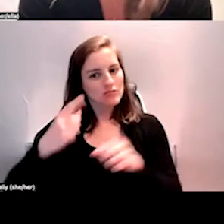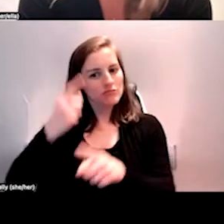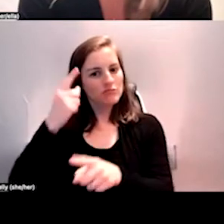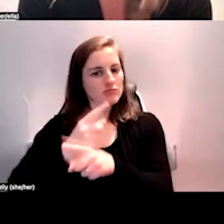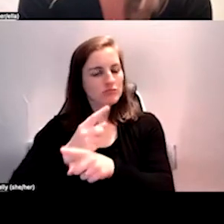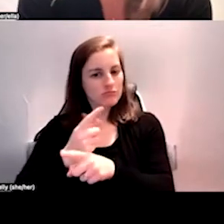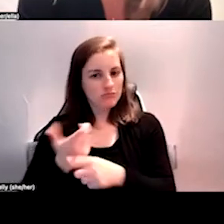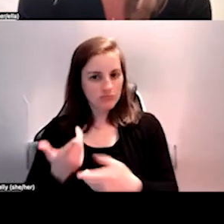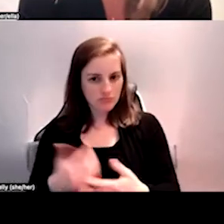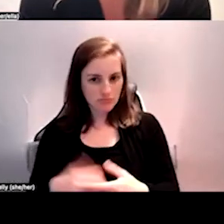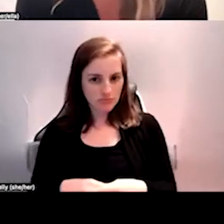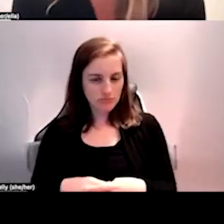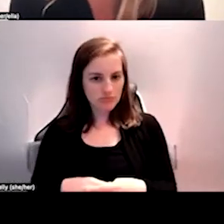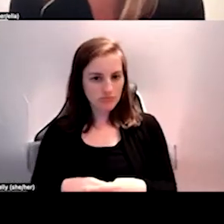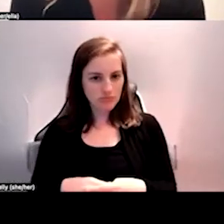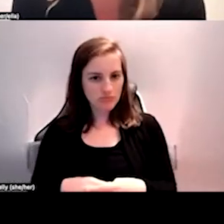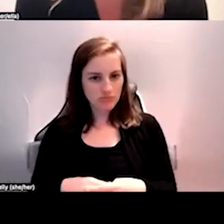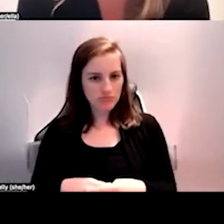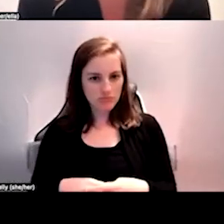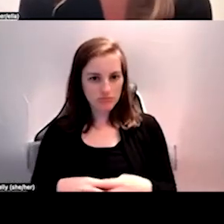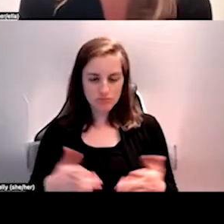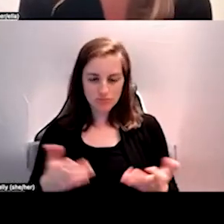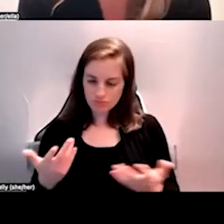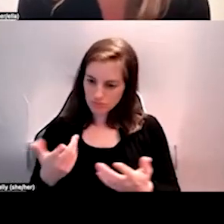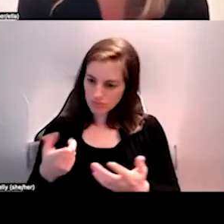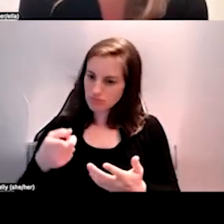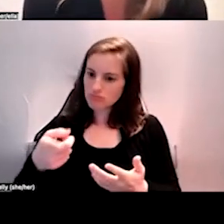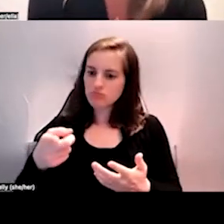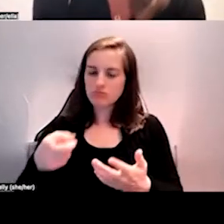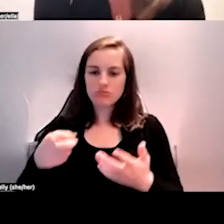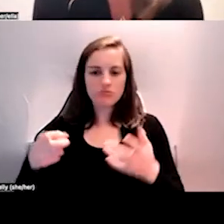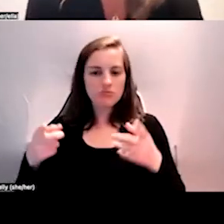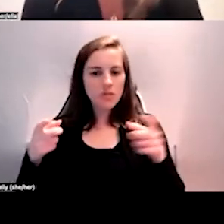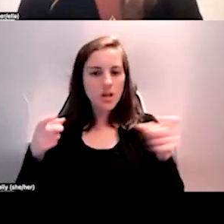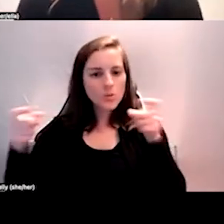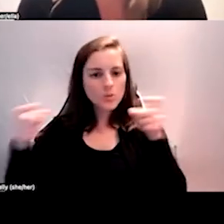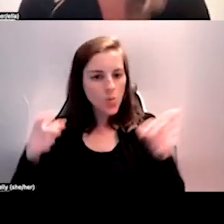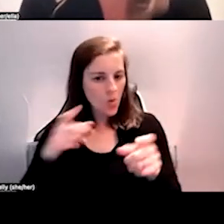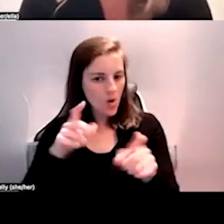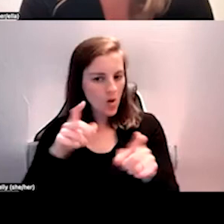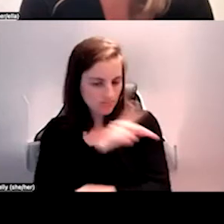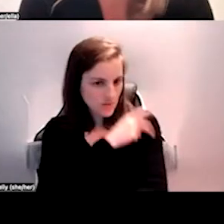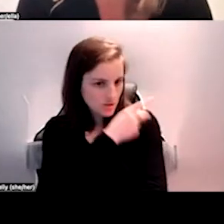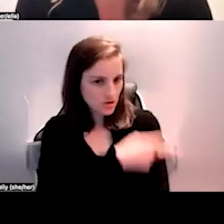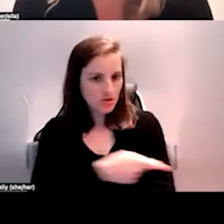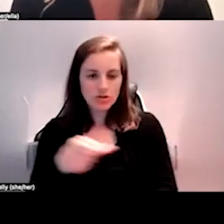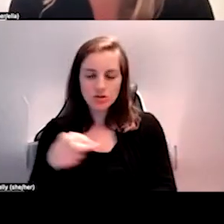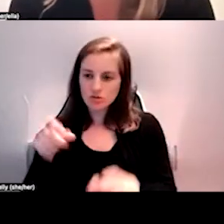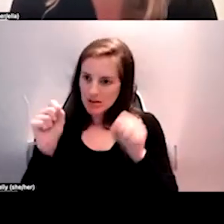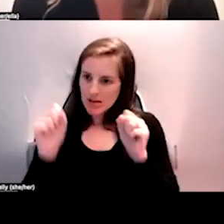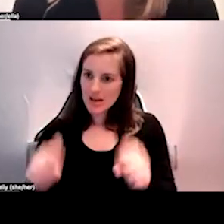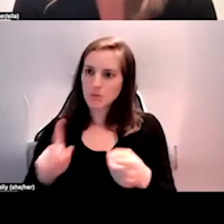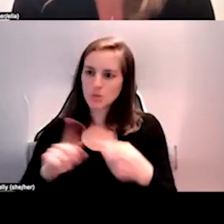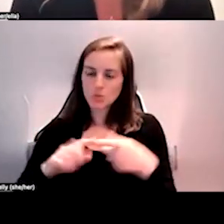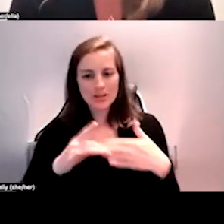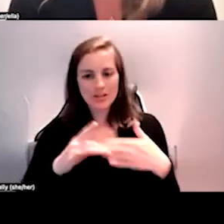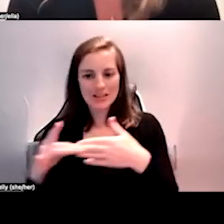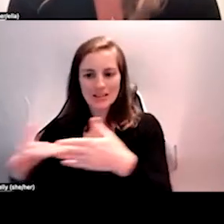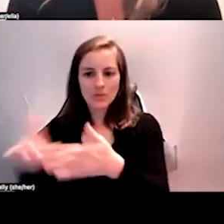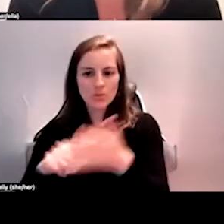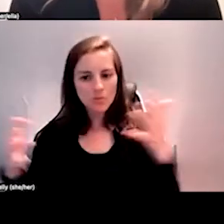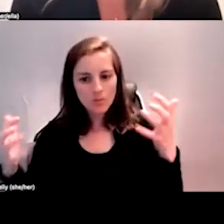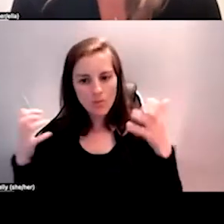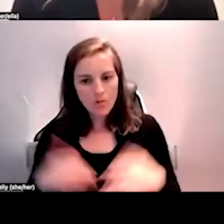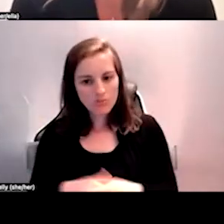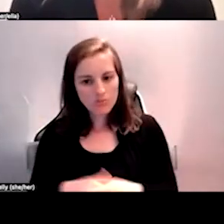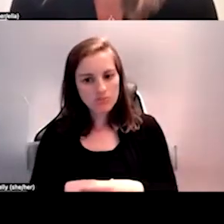be put in the captain's seat like you should, and you should be able to direct your individual ship wherever you want to go. And so